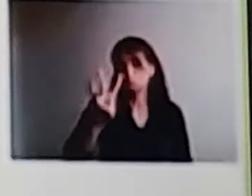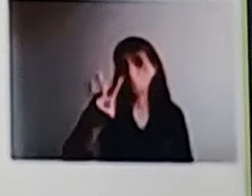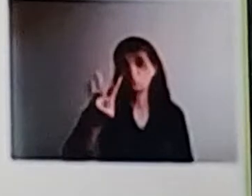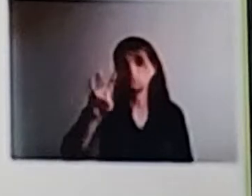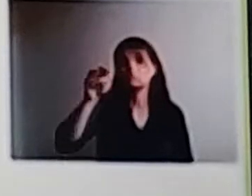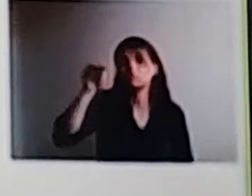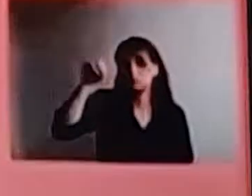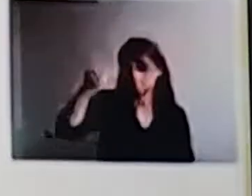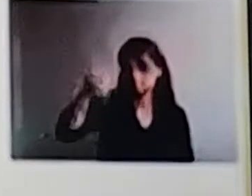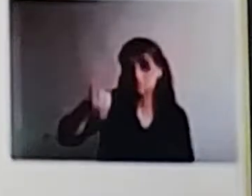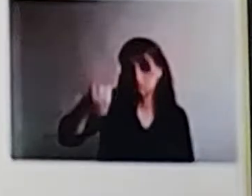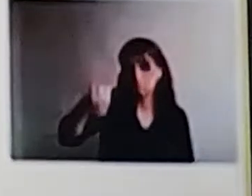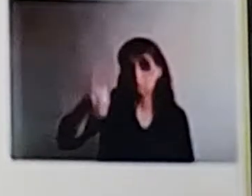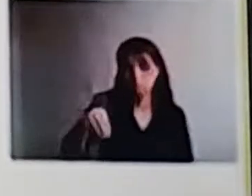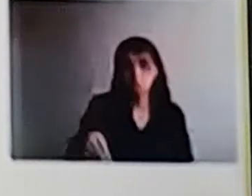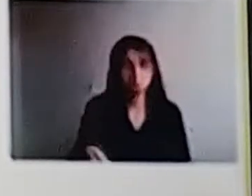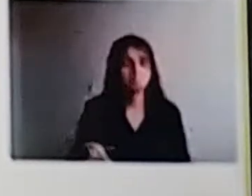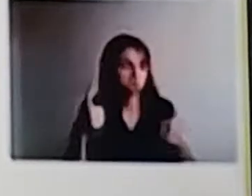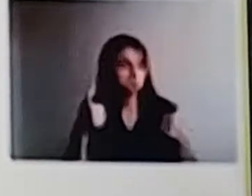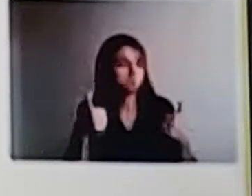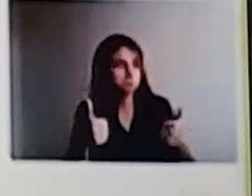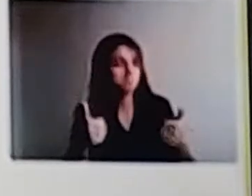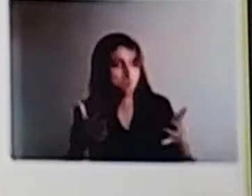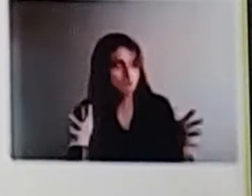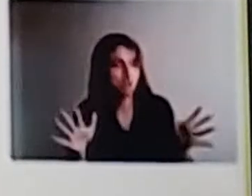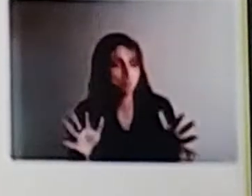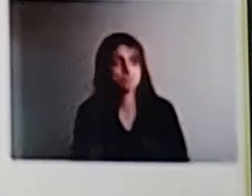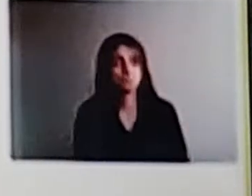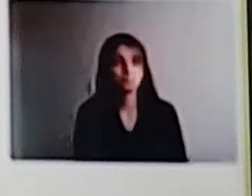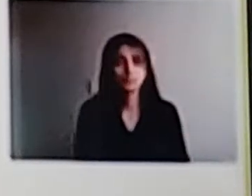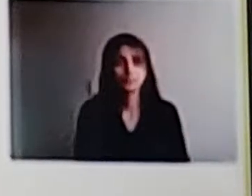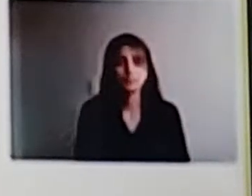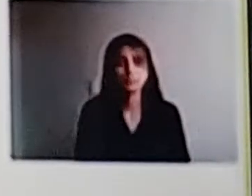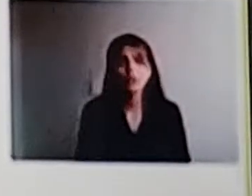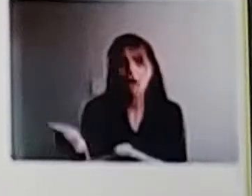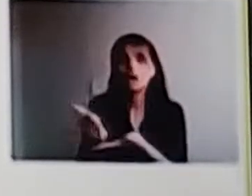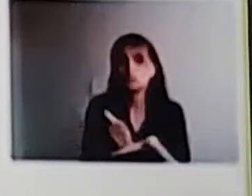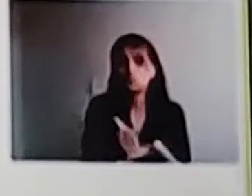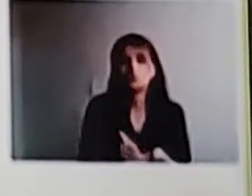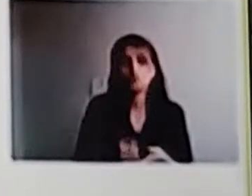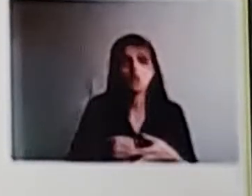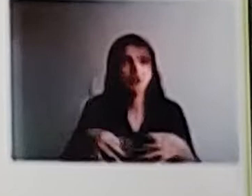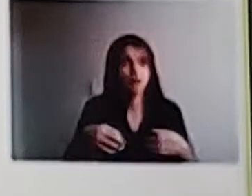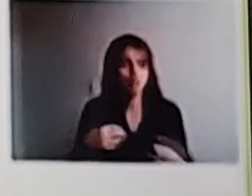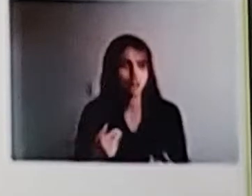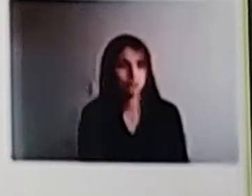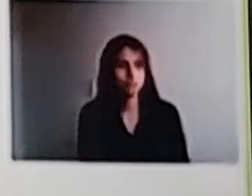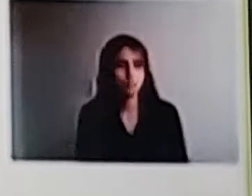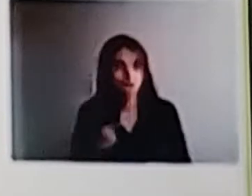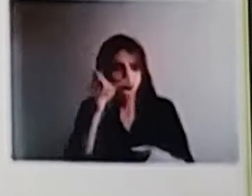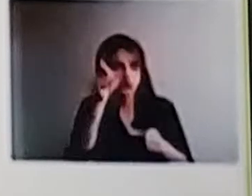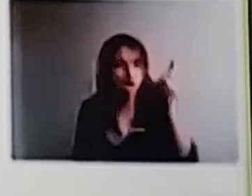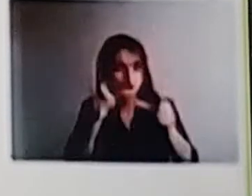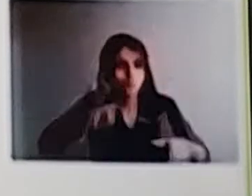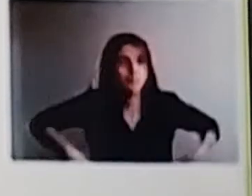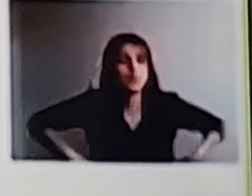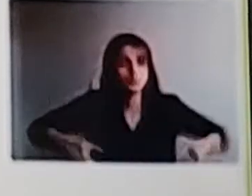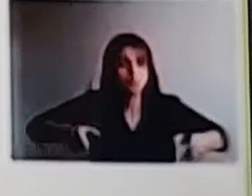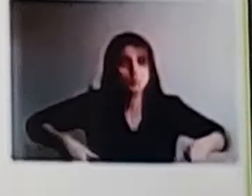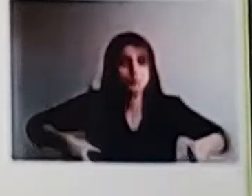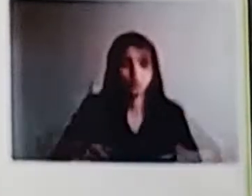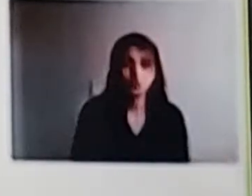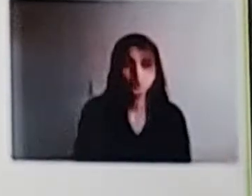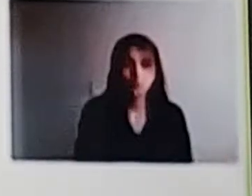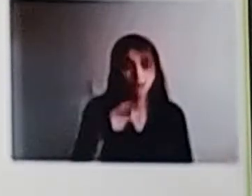And as you see, there is the height of the wheelchair, the chair is around 41 to 43. There is